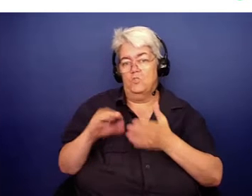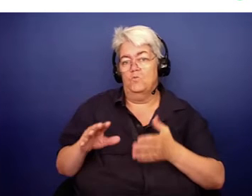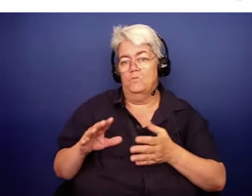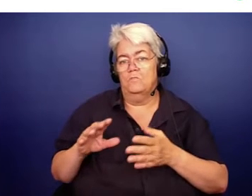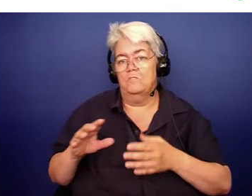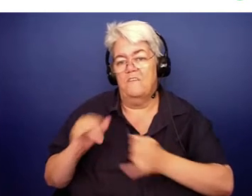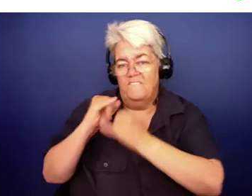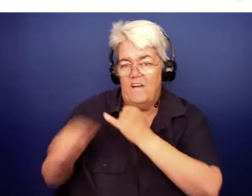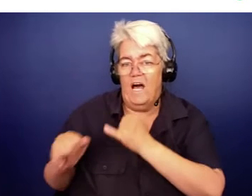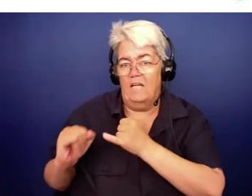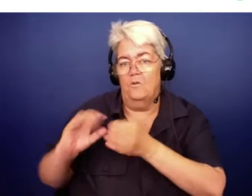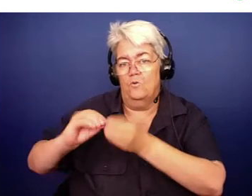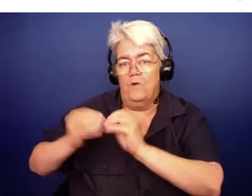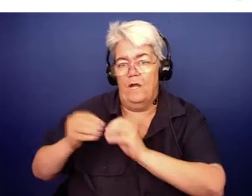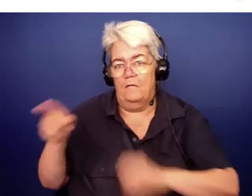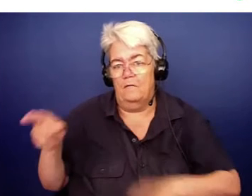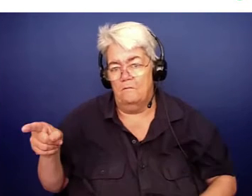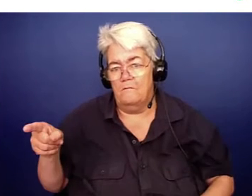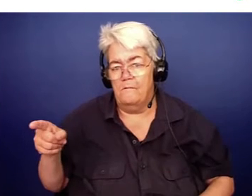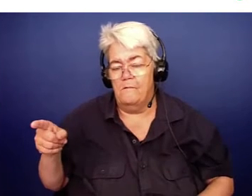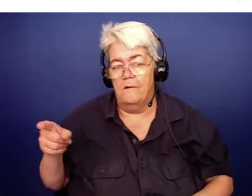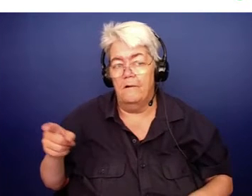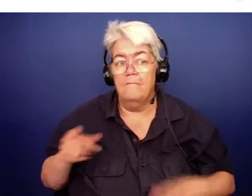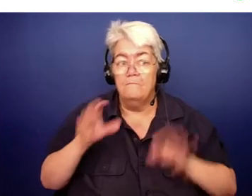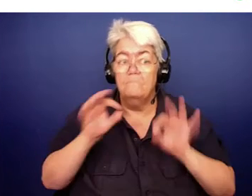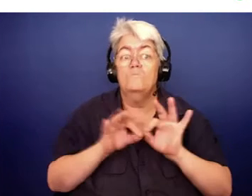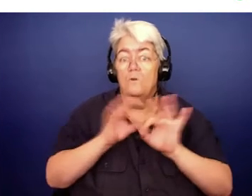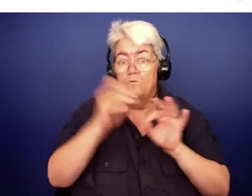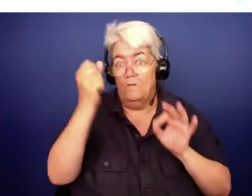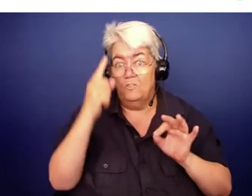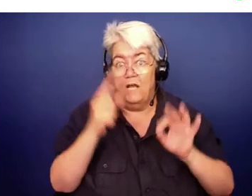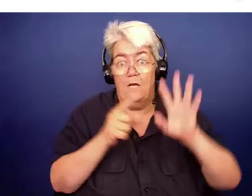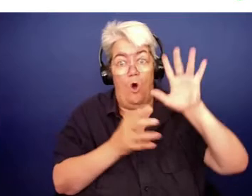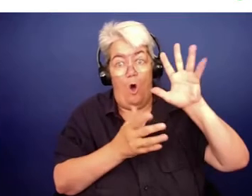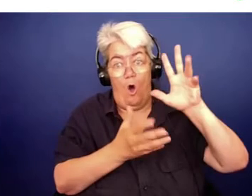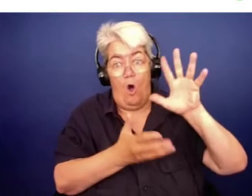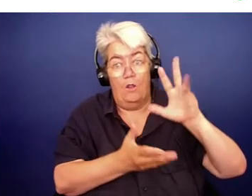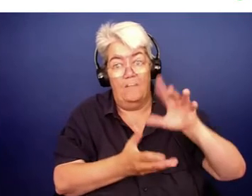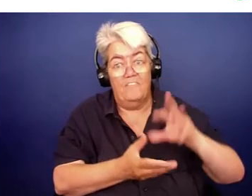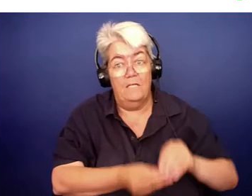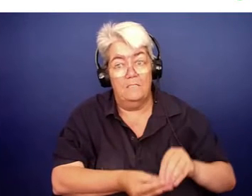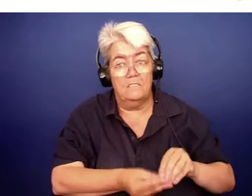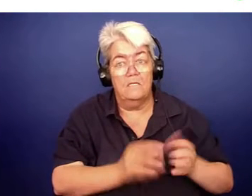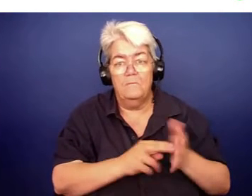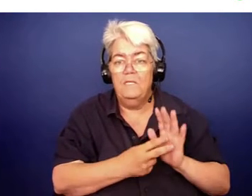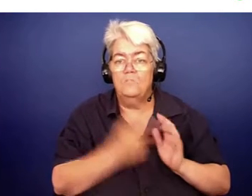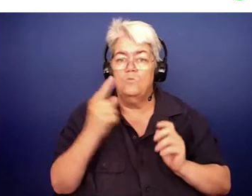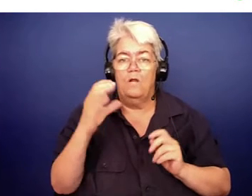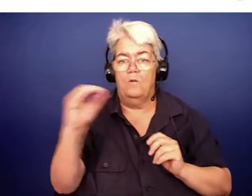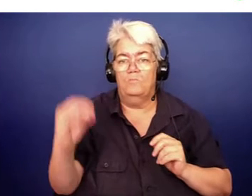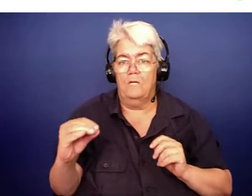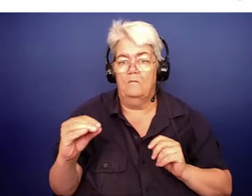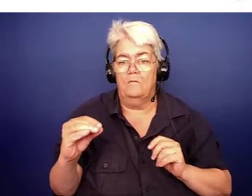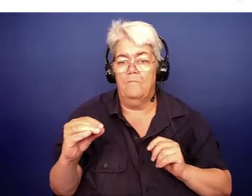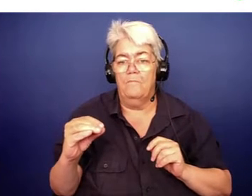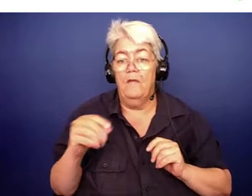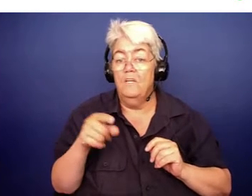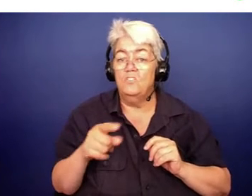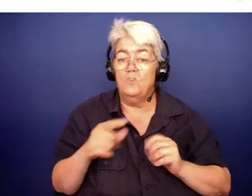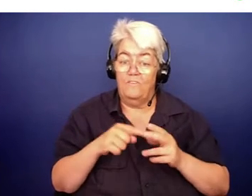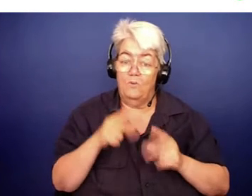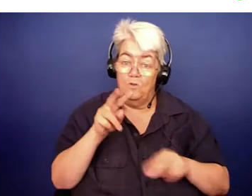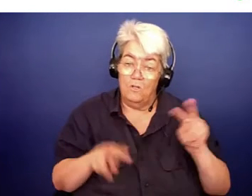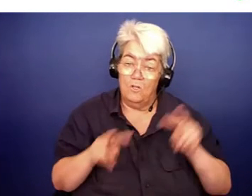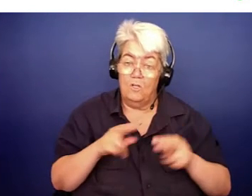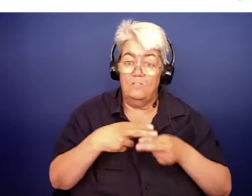grade. Okay, that's an important concept to just consider, because in order to weight your groups